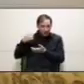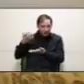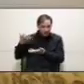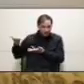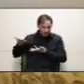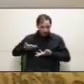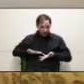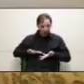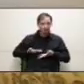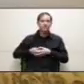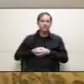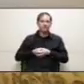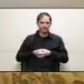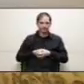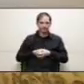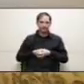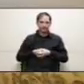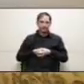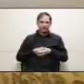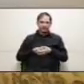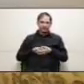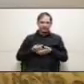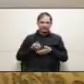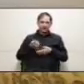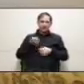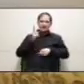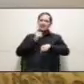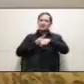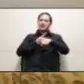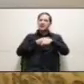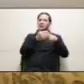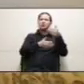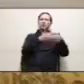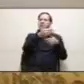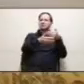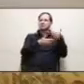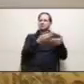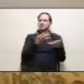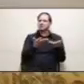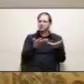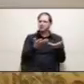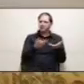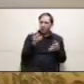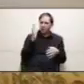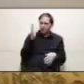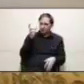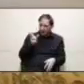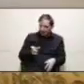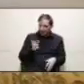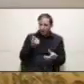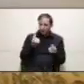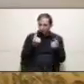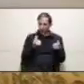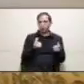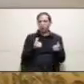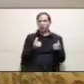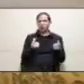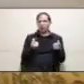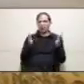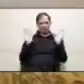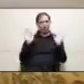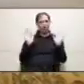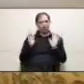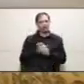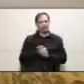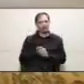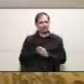I'll deal with it. The question, Chair, is just the disciplinary process. What is the intention on the side of the Speaker in terms of the disciplinary process? That's it. Thanks,